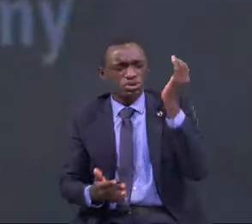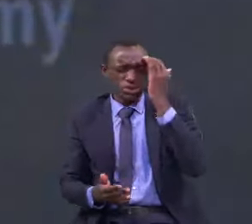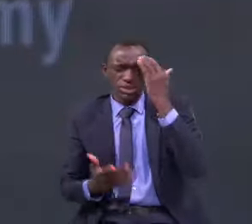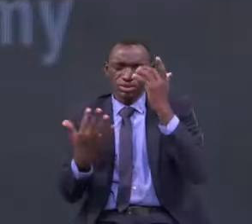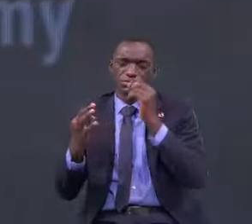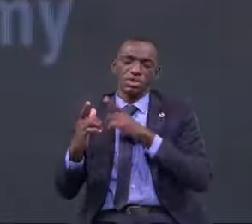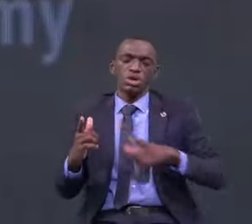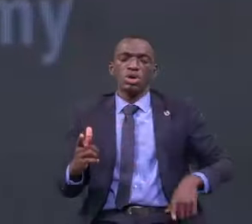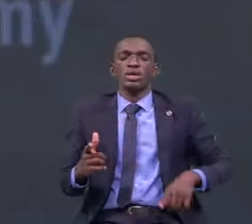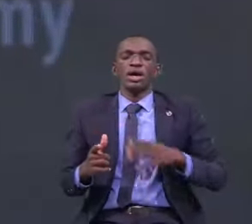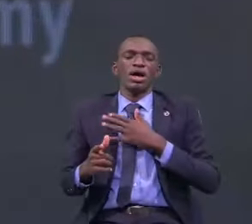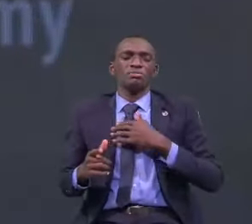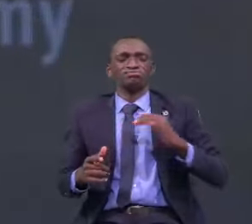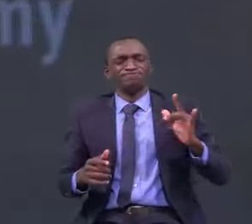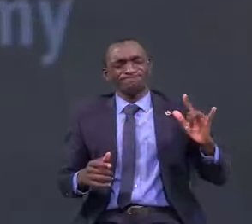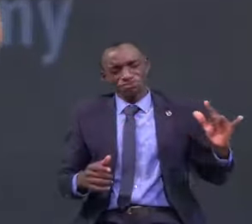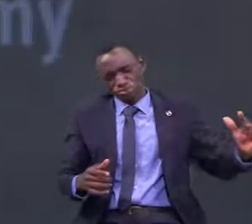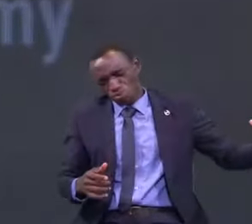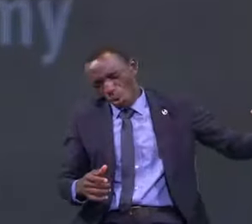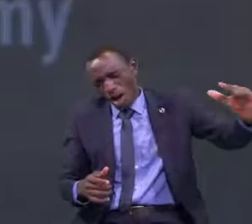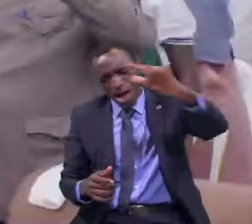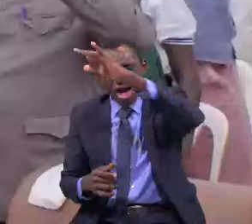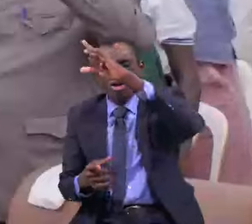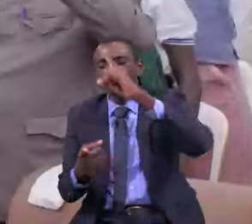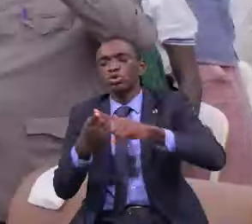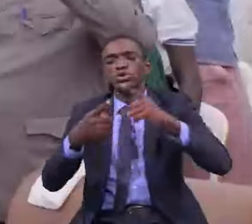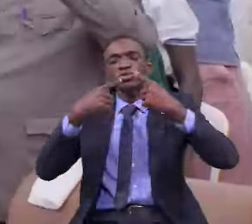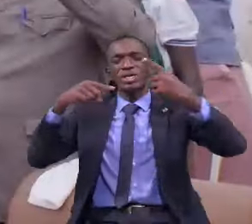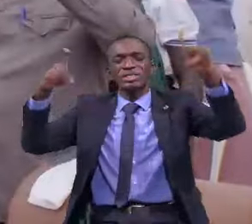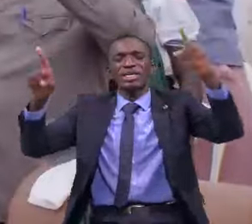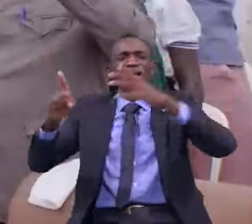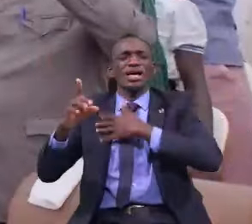And soar to success and significance.